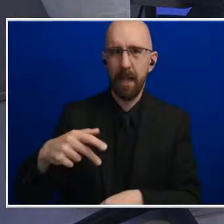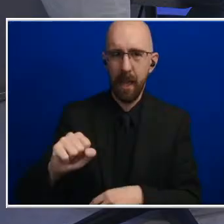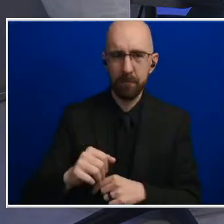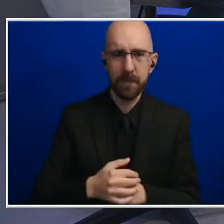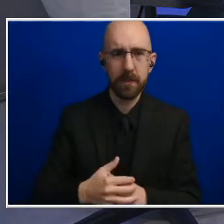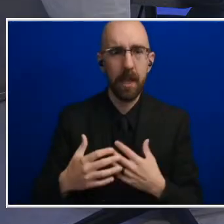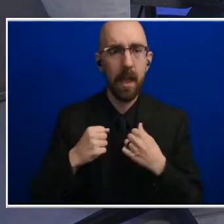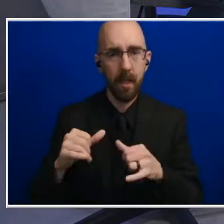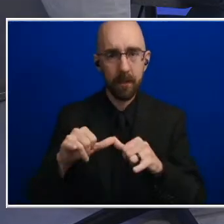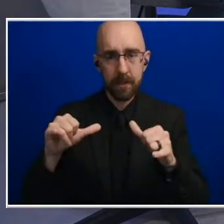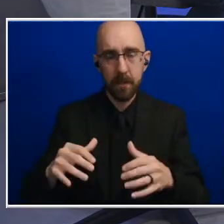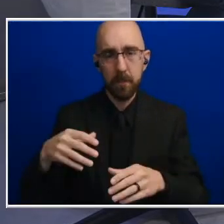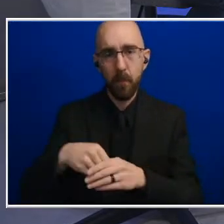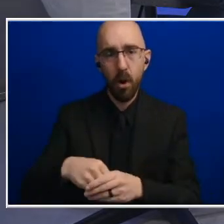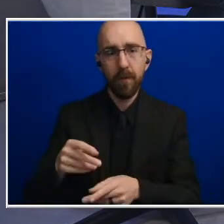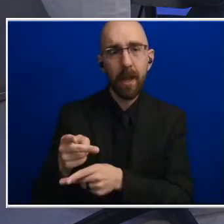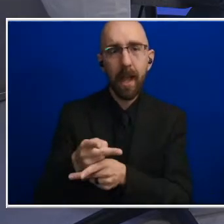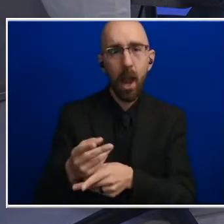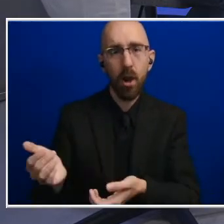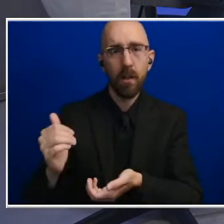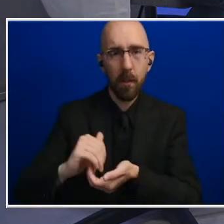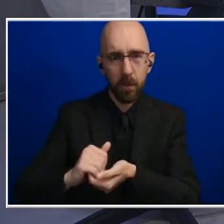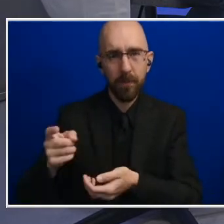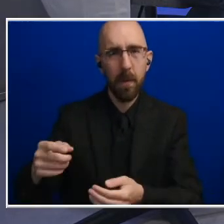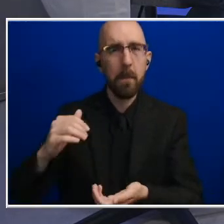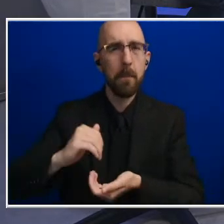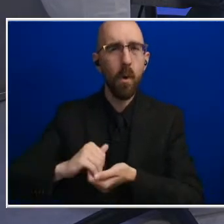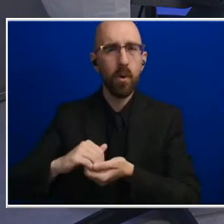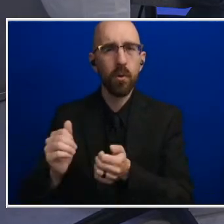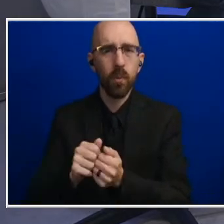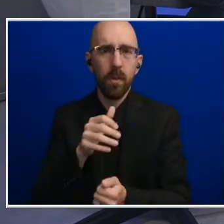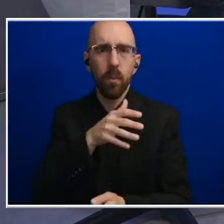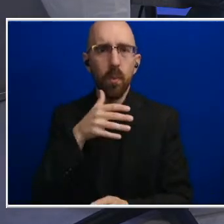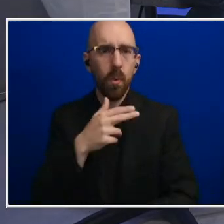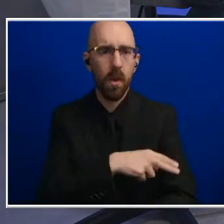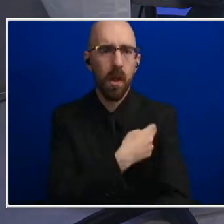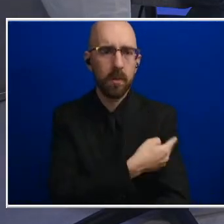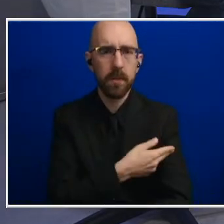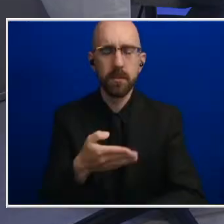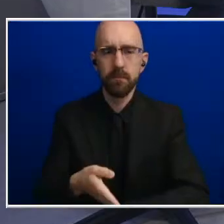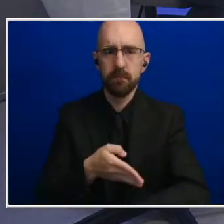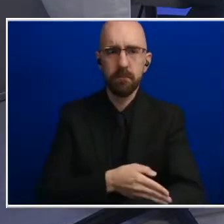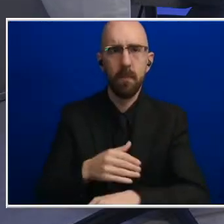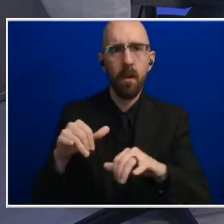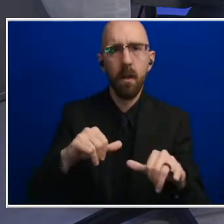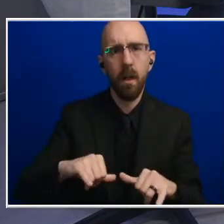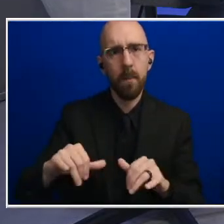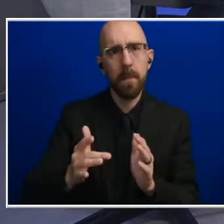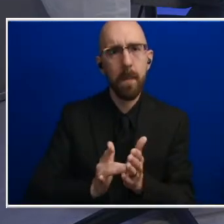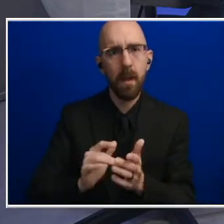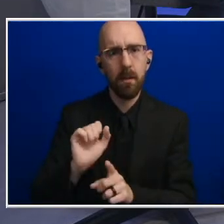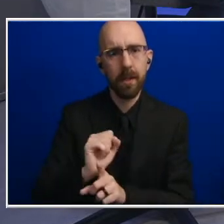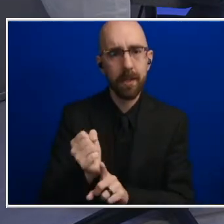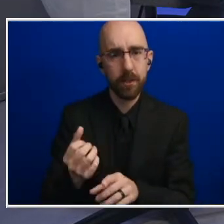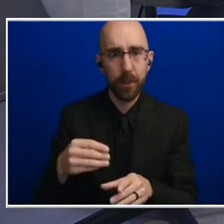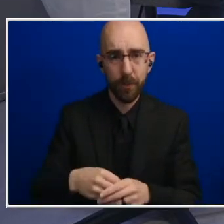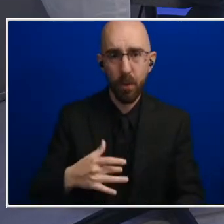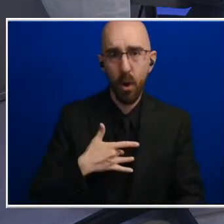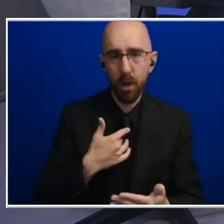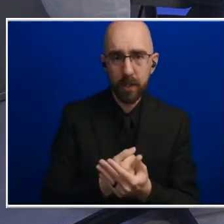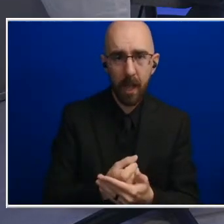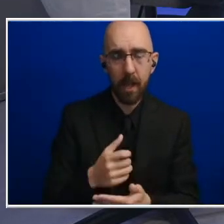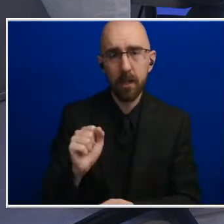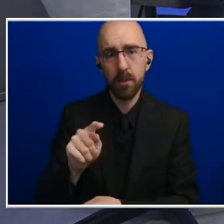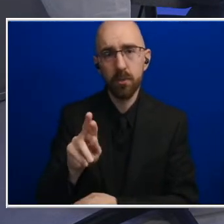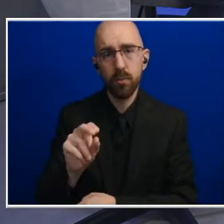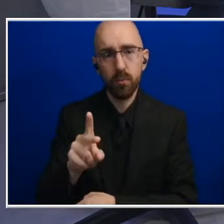CARE Collaborative, which partners with rural hospitals to improve common medical conditions, including heart attack, stroke, sepsis, and